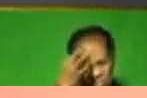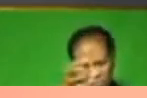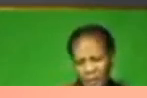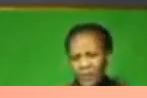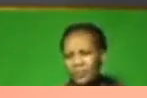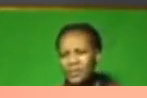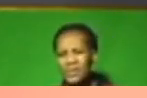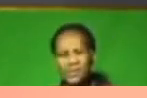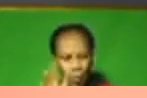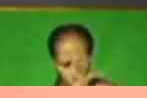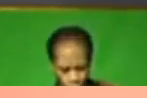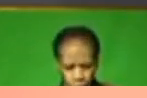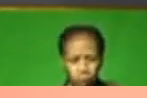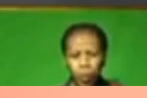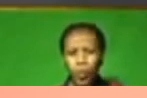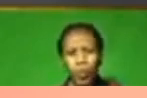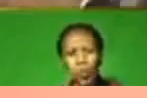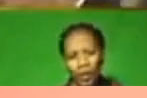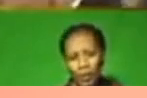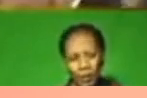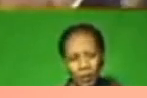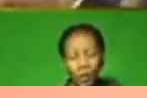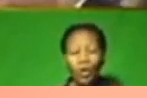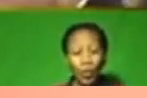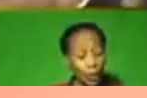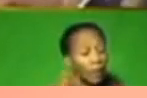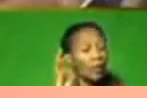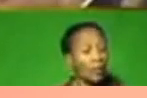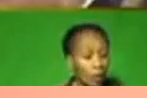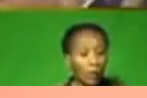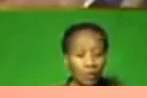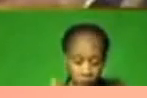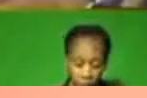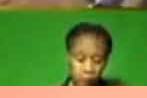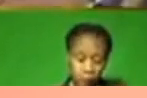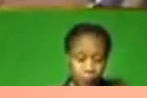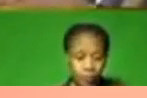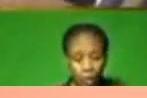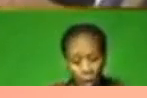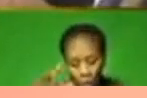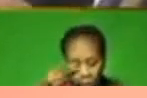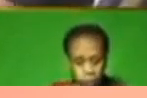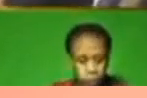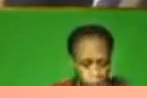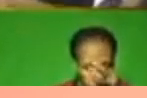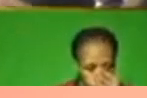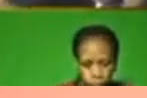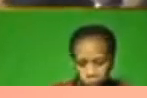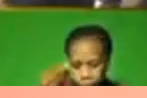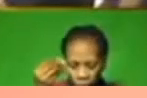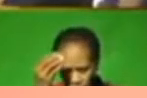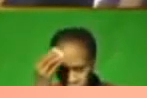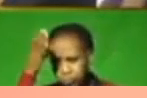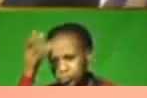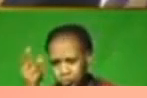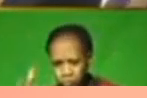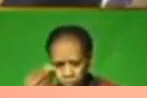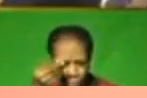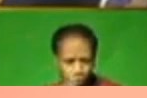government, and collaboration. We will continue to draw on the knowledge and expertise